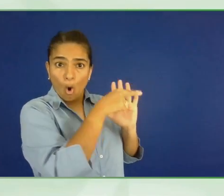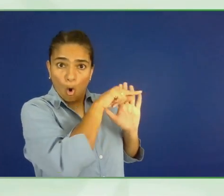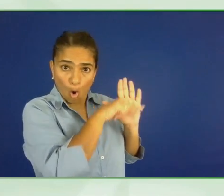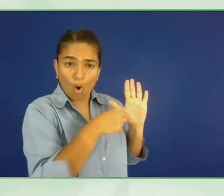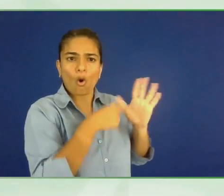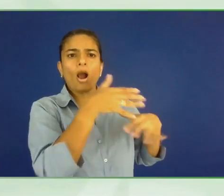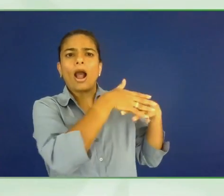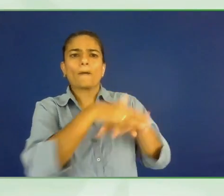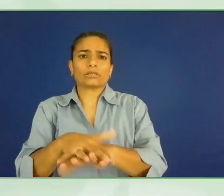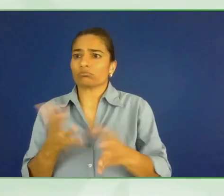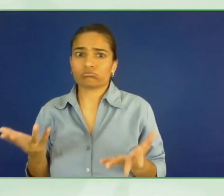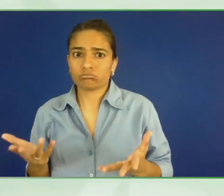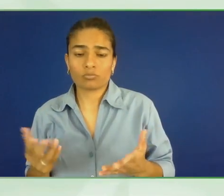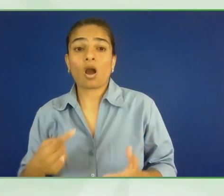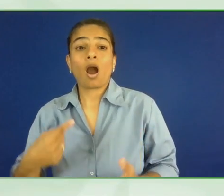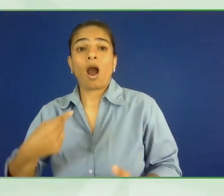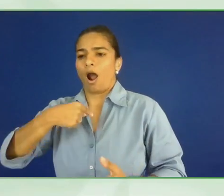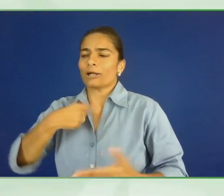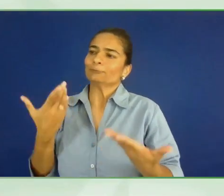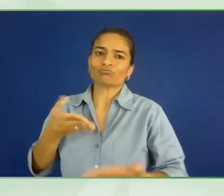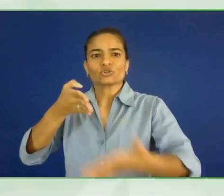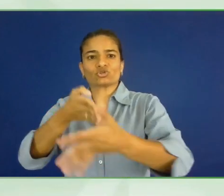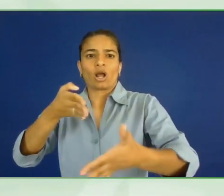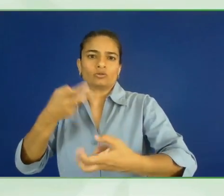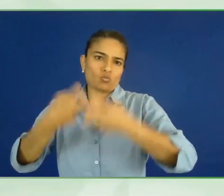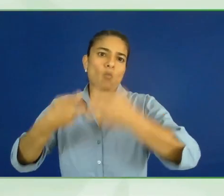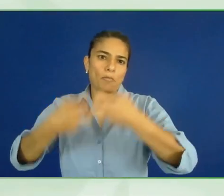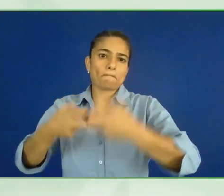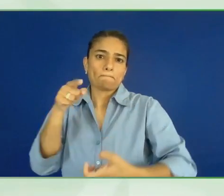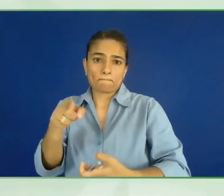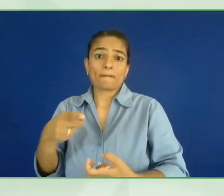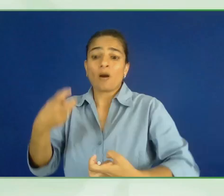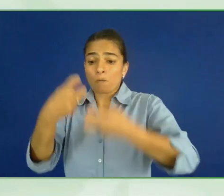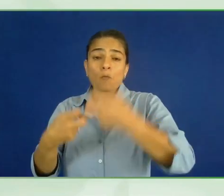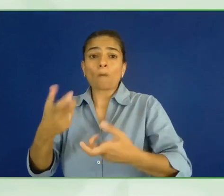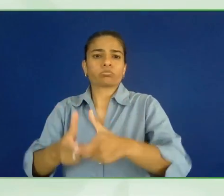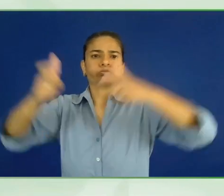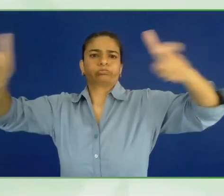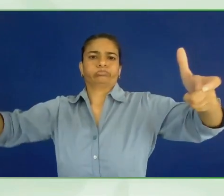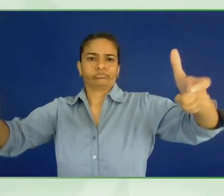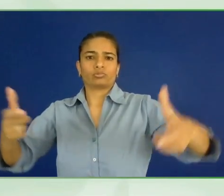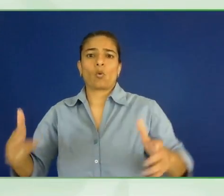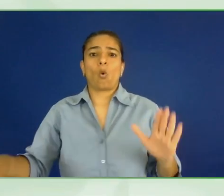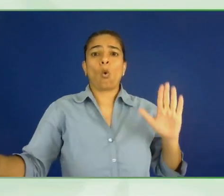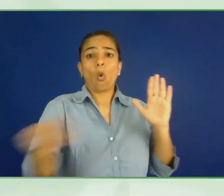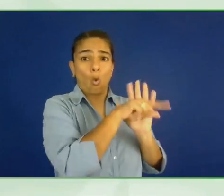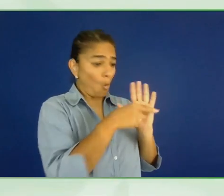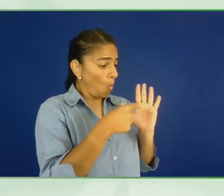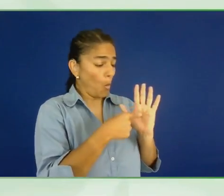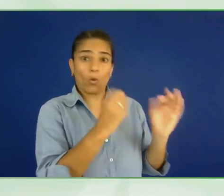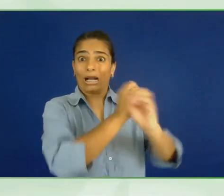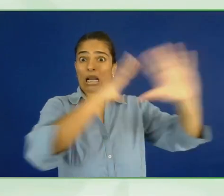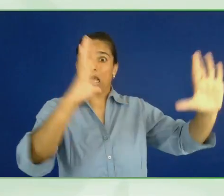scale the challenges. The laws are very clear, but the rules of business on those laws still need to be spelled out